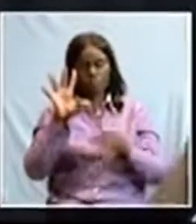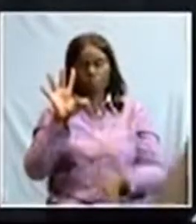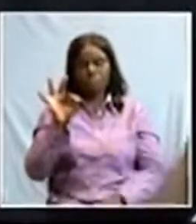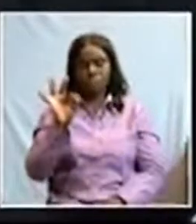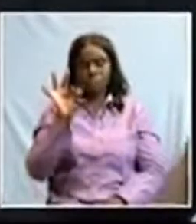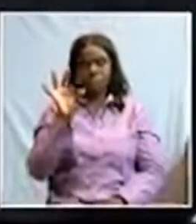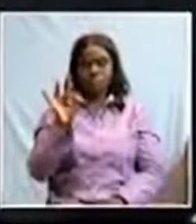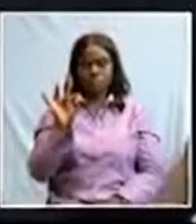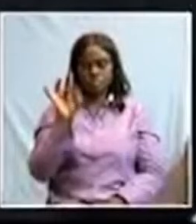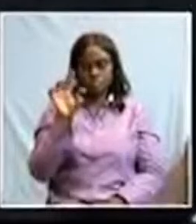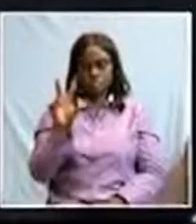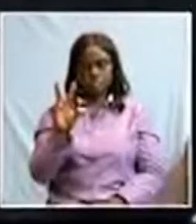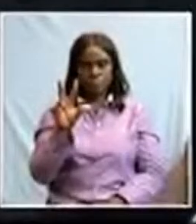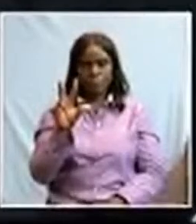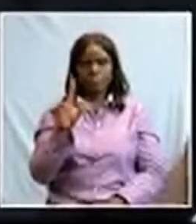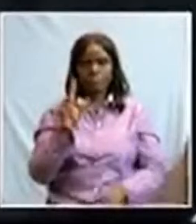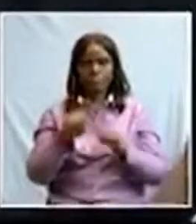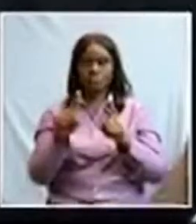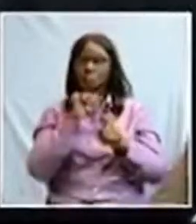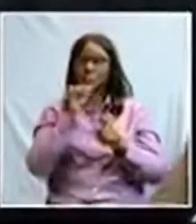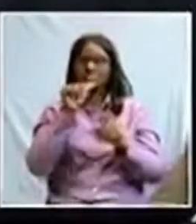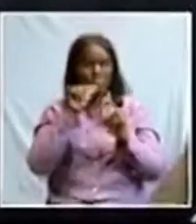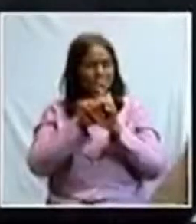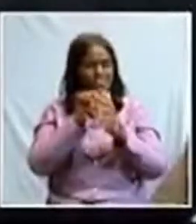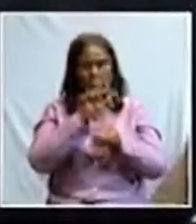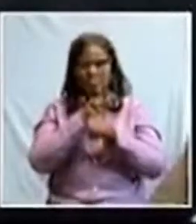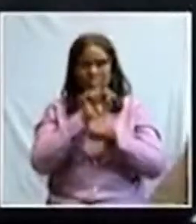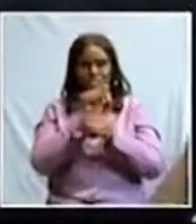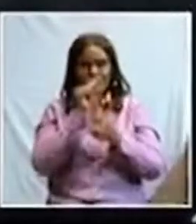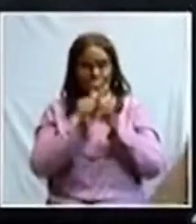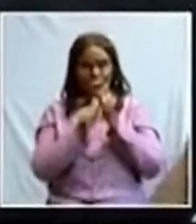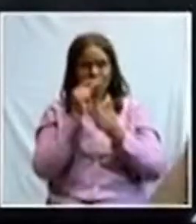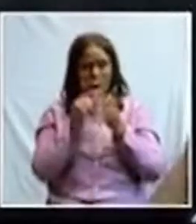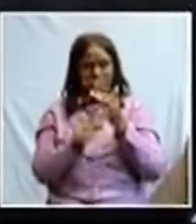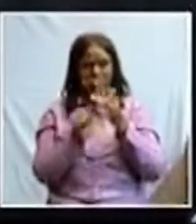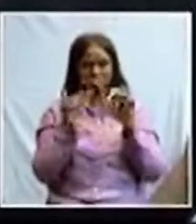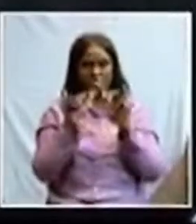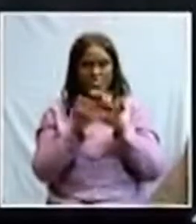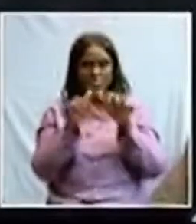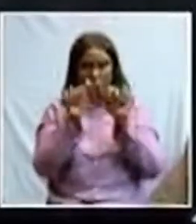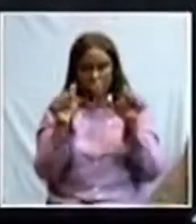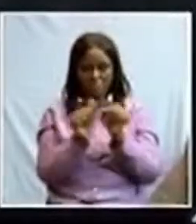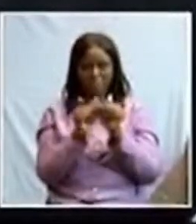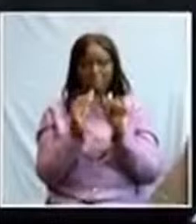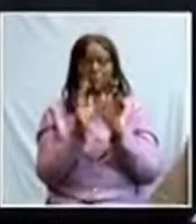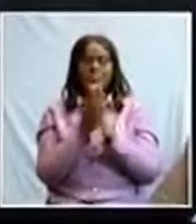475,983. But it is not amongst the projects that are in the general ledger.